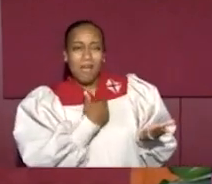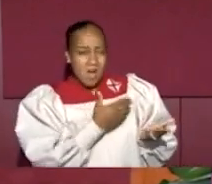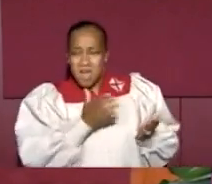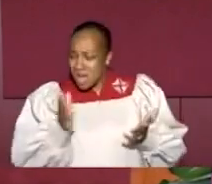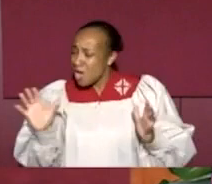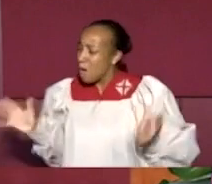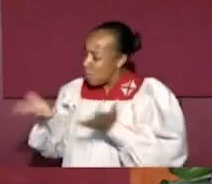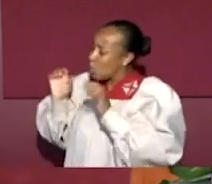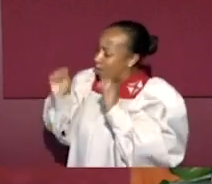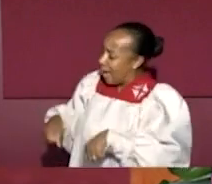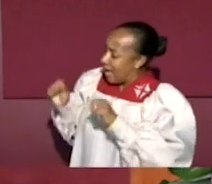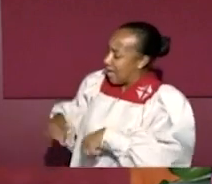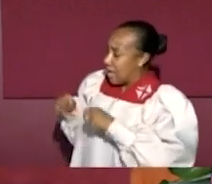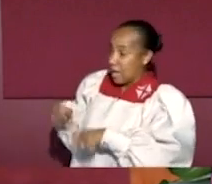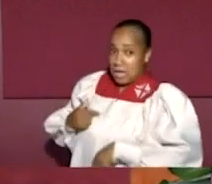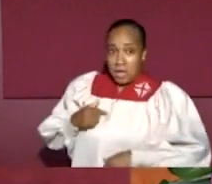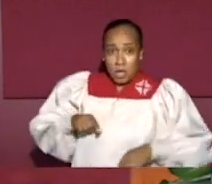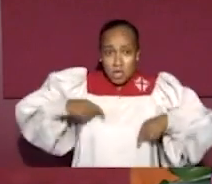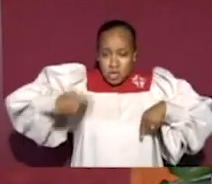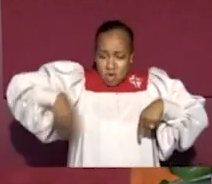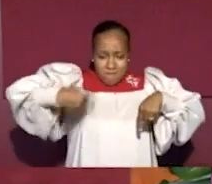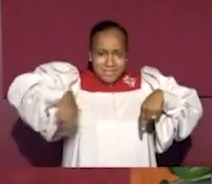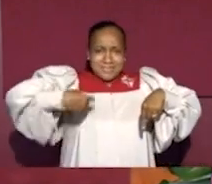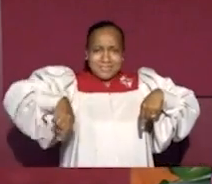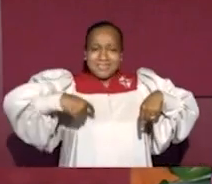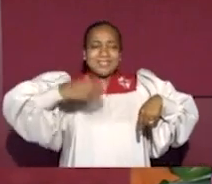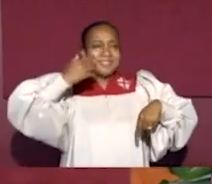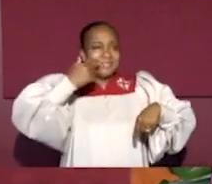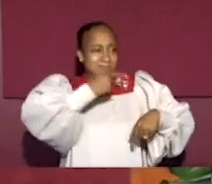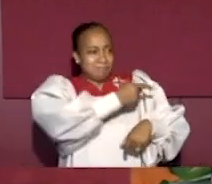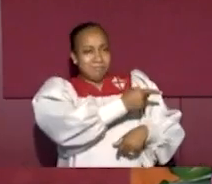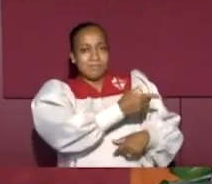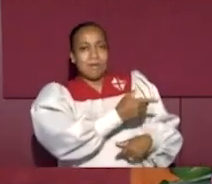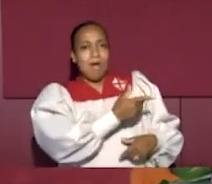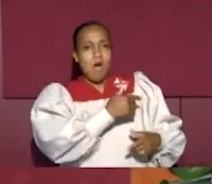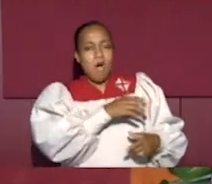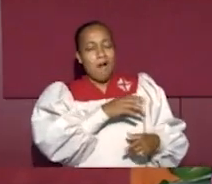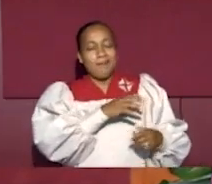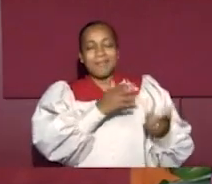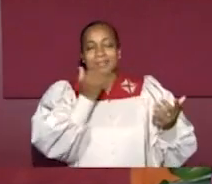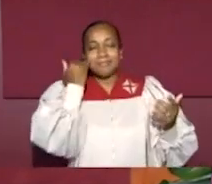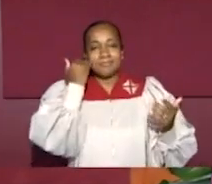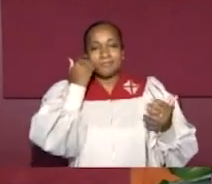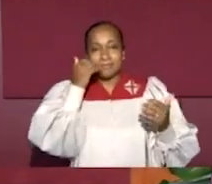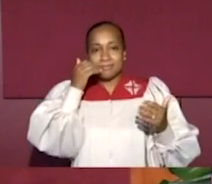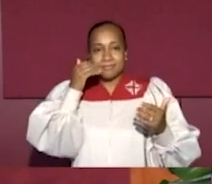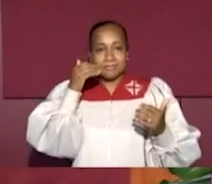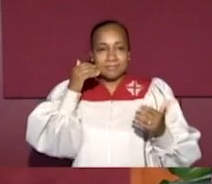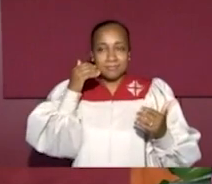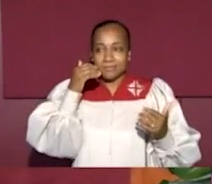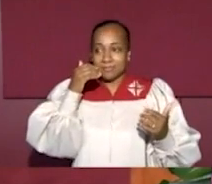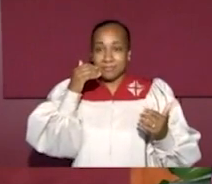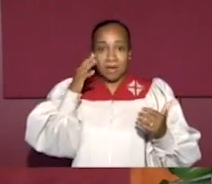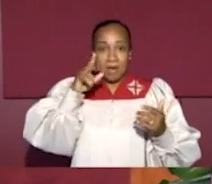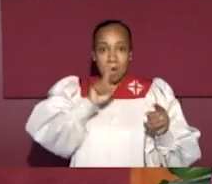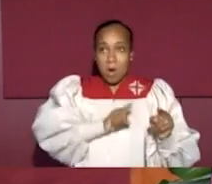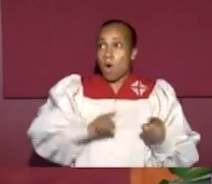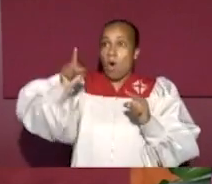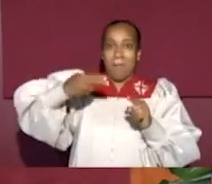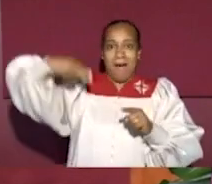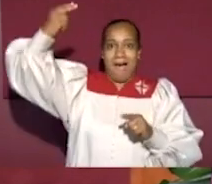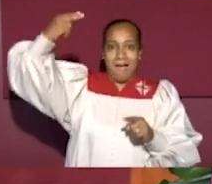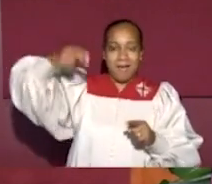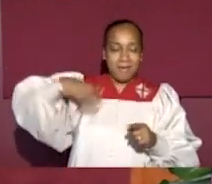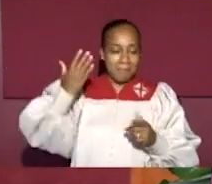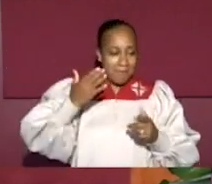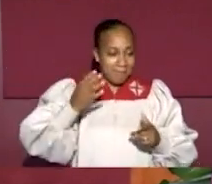on, you can do it, but you're nervous about it. You know, maybe for somebody it was going into something that was high because you were afraid of heights, or maybe